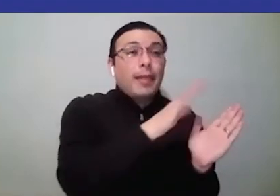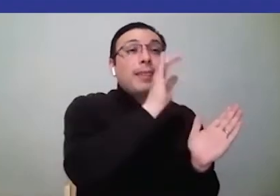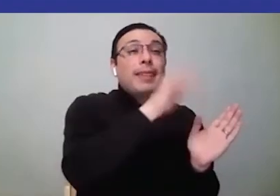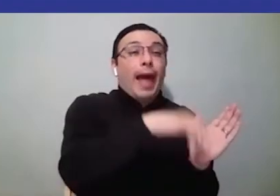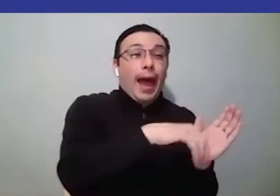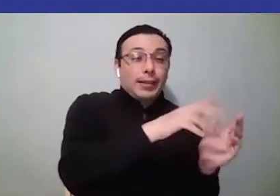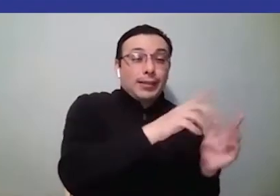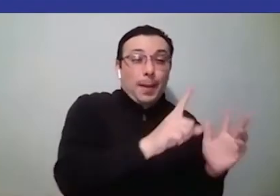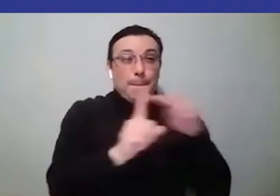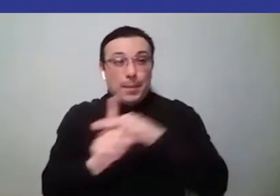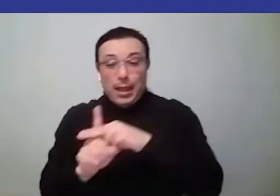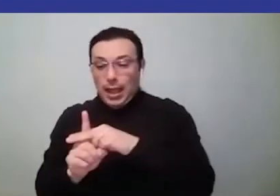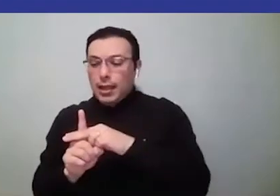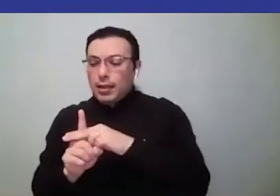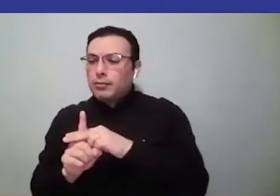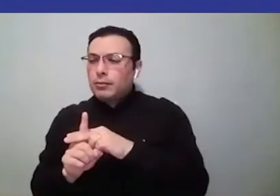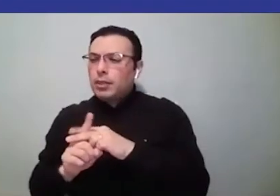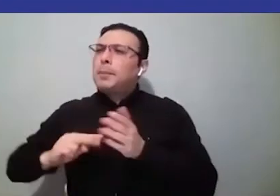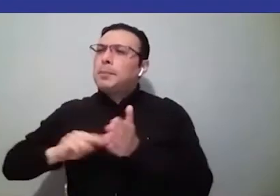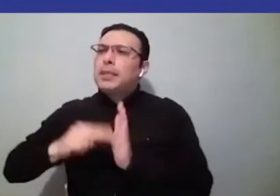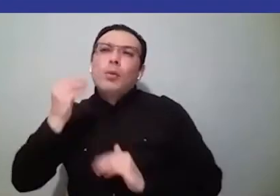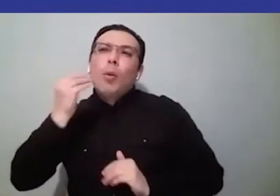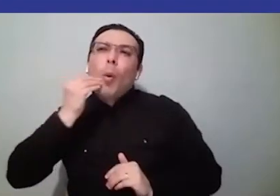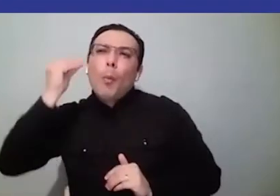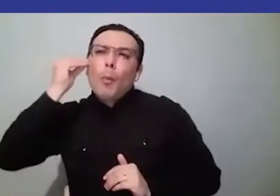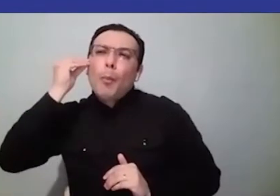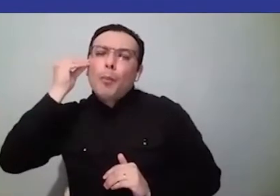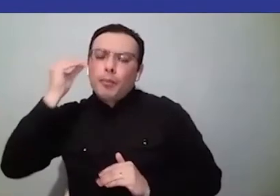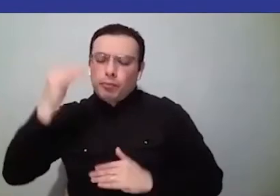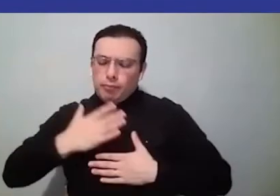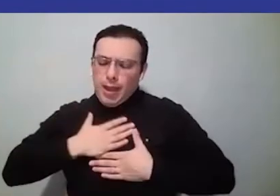I wonder too, not only can